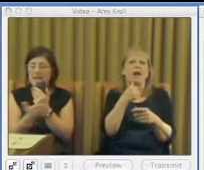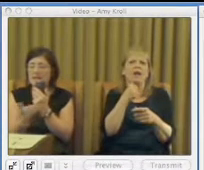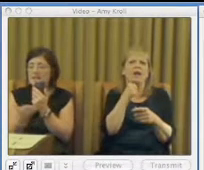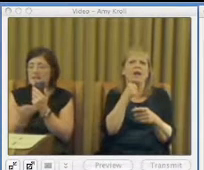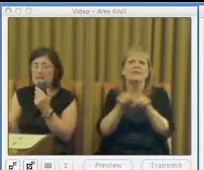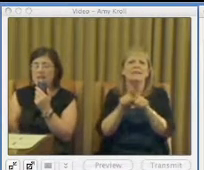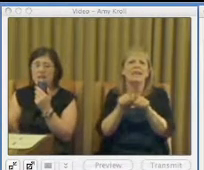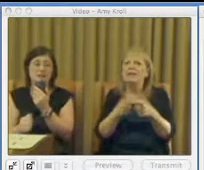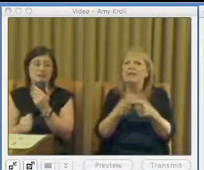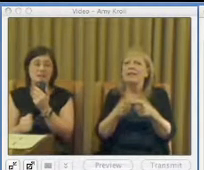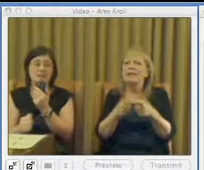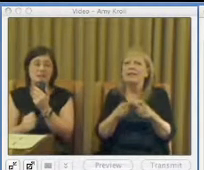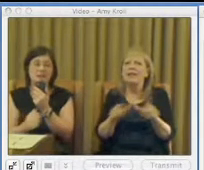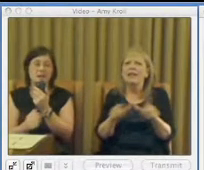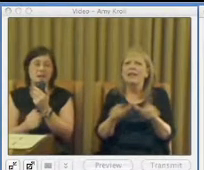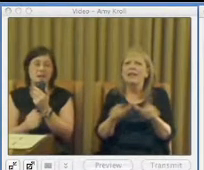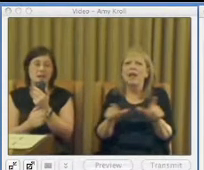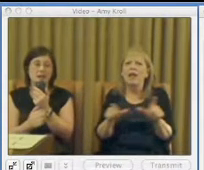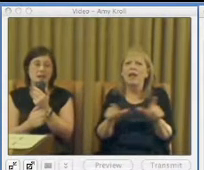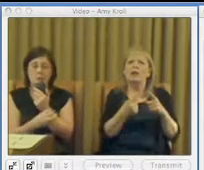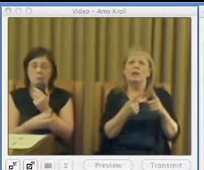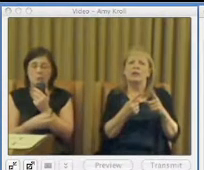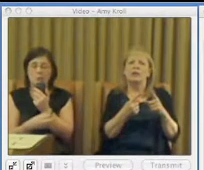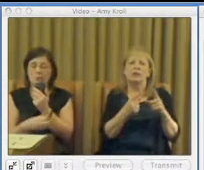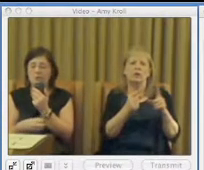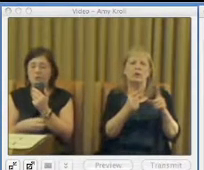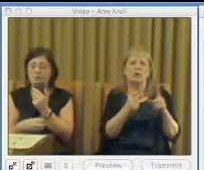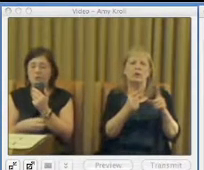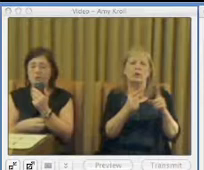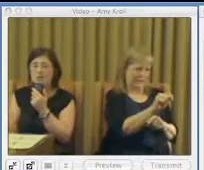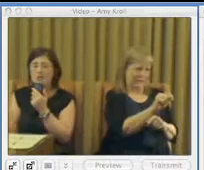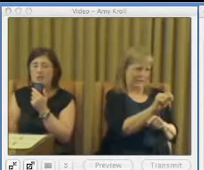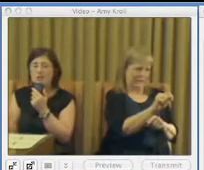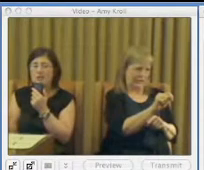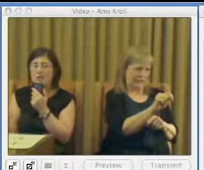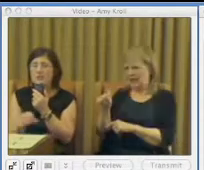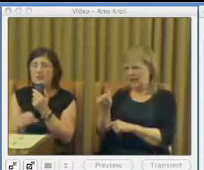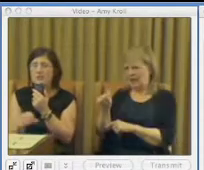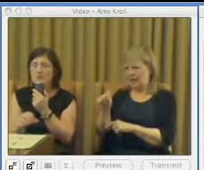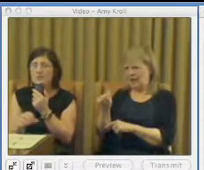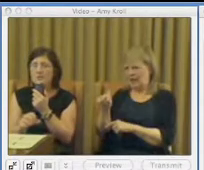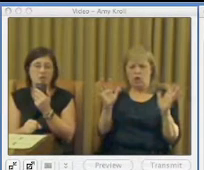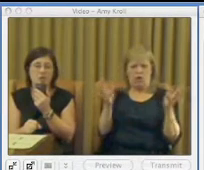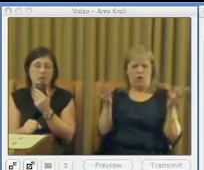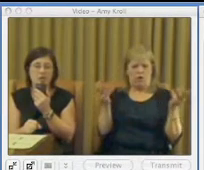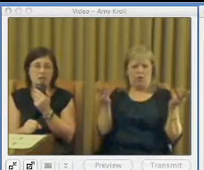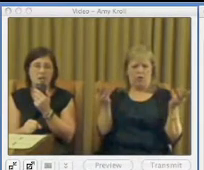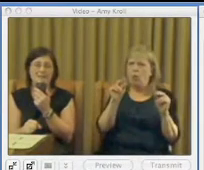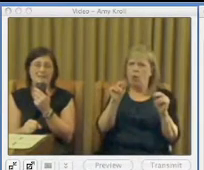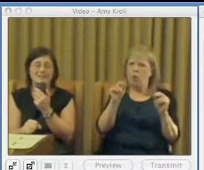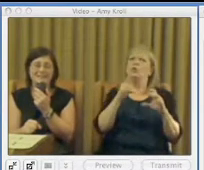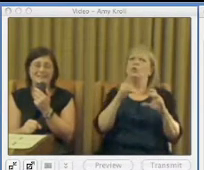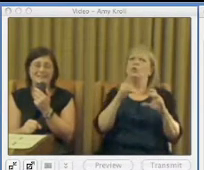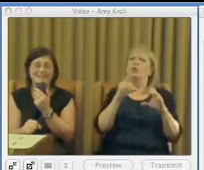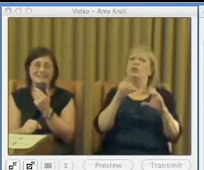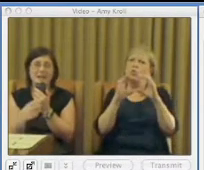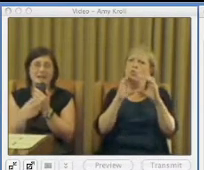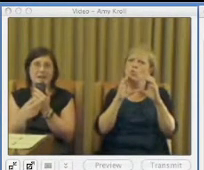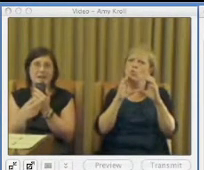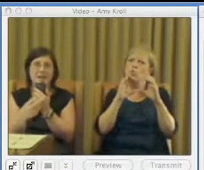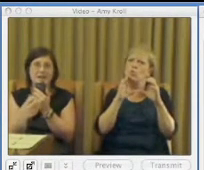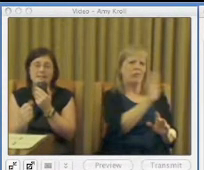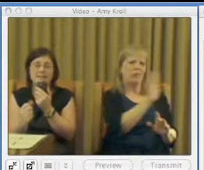it's not just text A to text B, it's this person wants to communicate with that person and they have goals that they need to